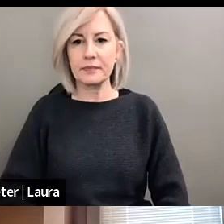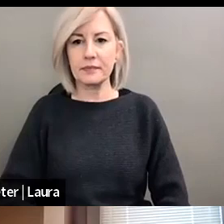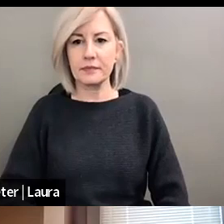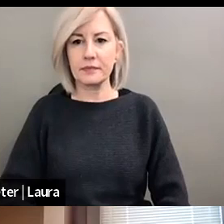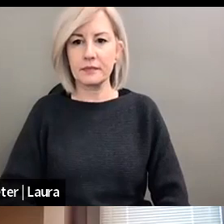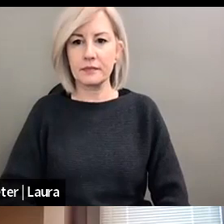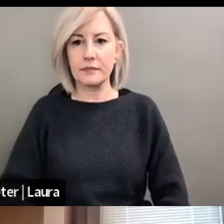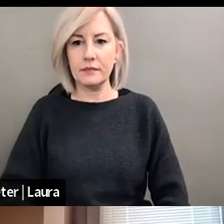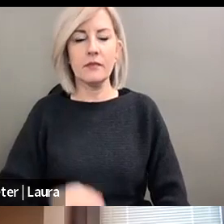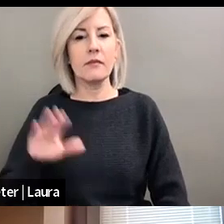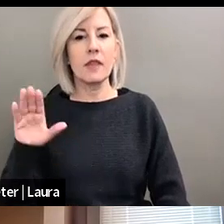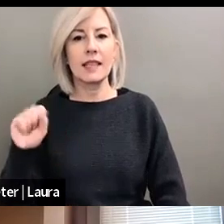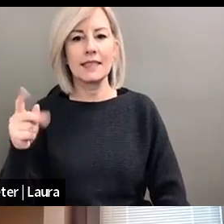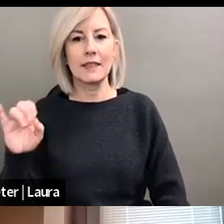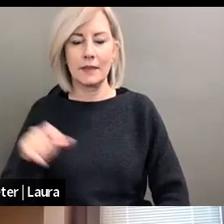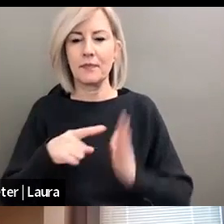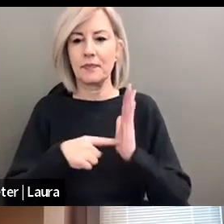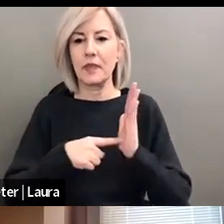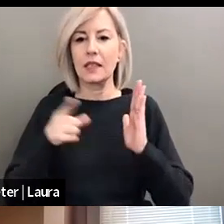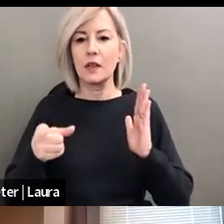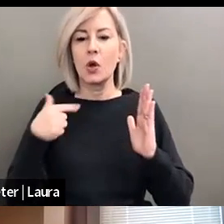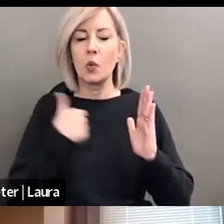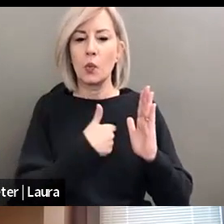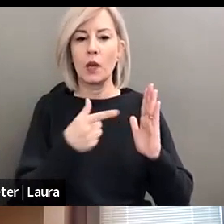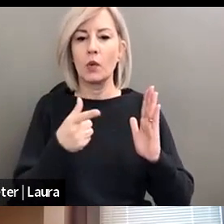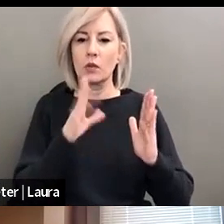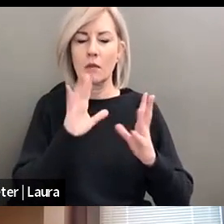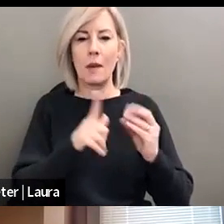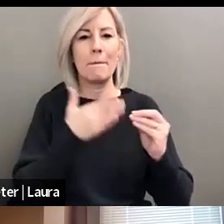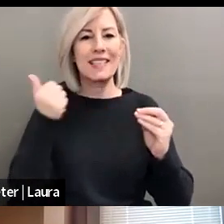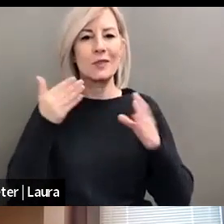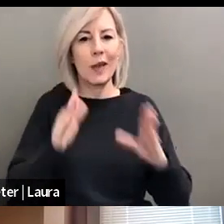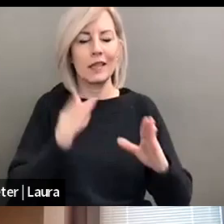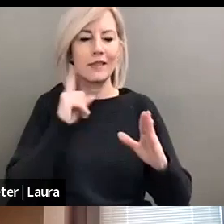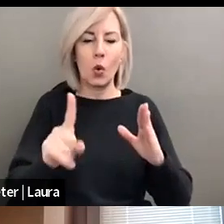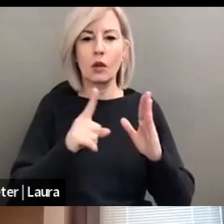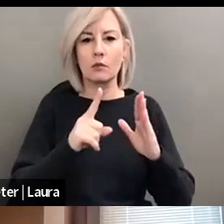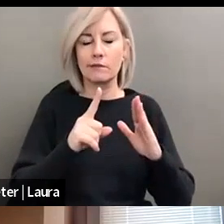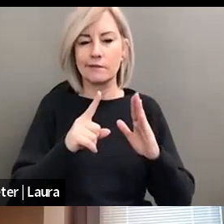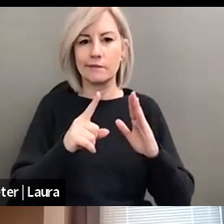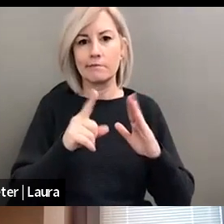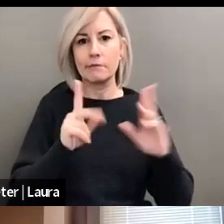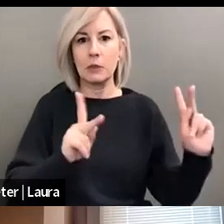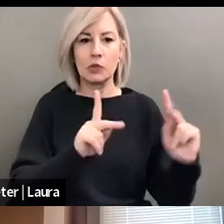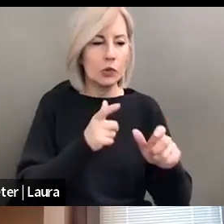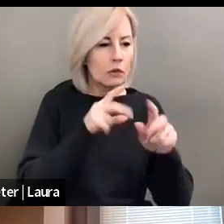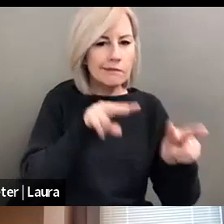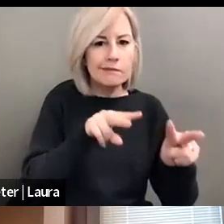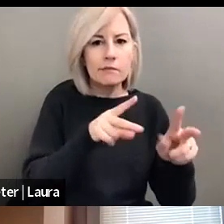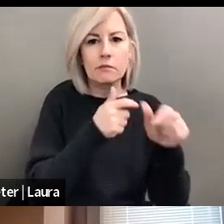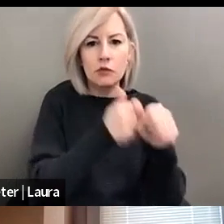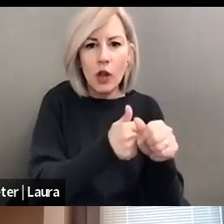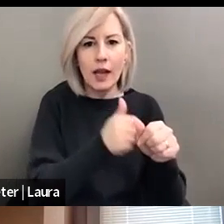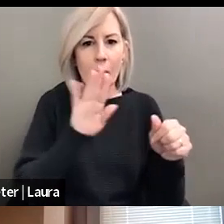And Representative Kirsten, we were talking about best ways for residents to stay on top of different issues and bills